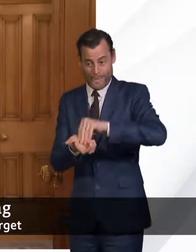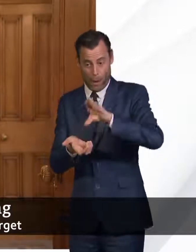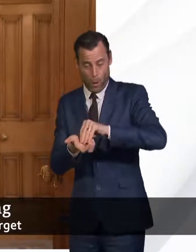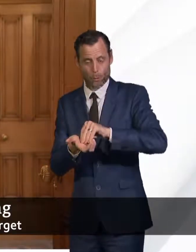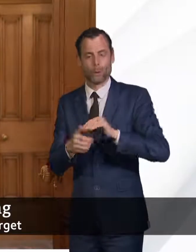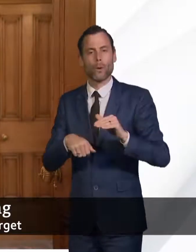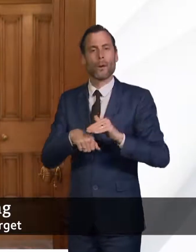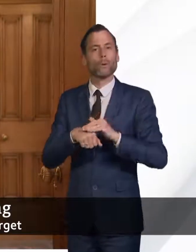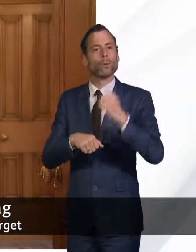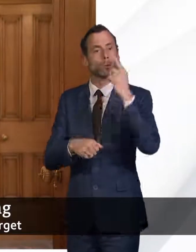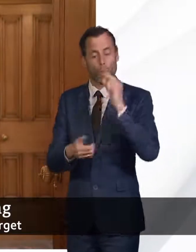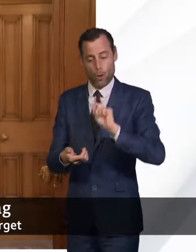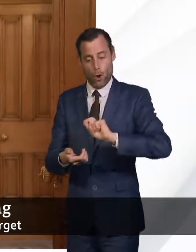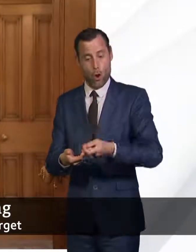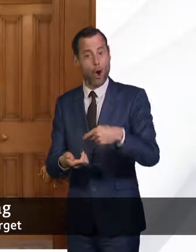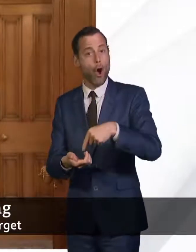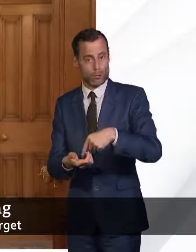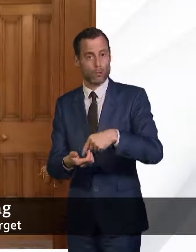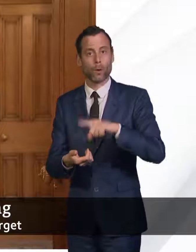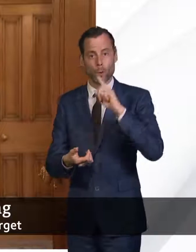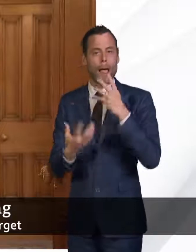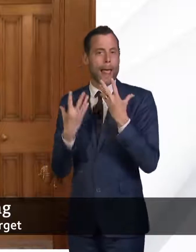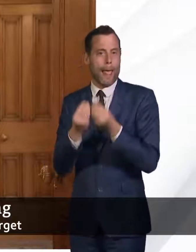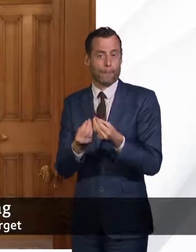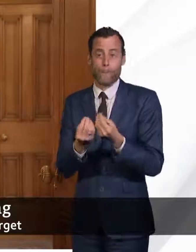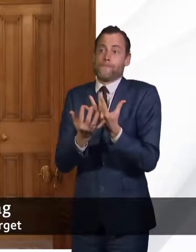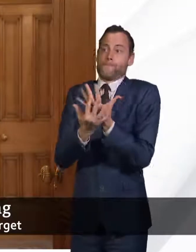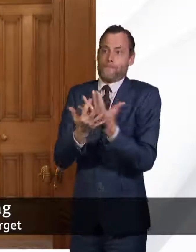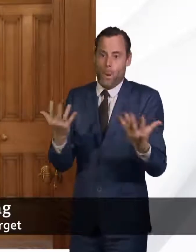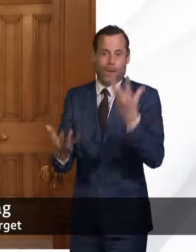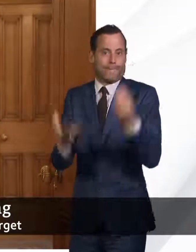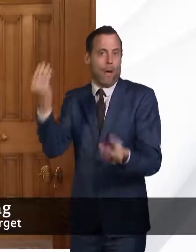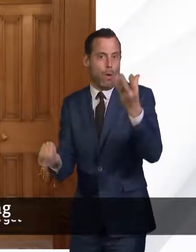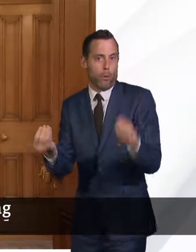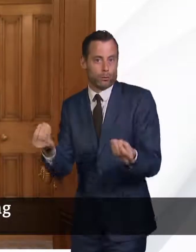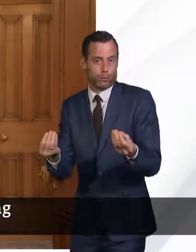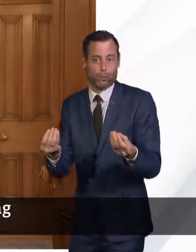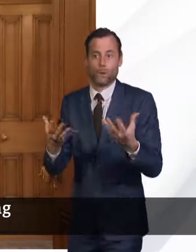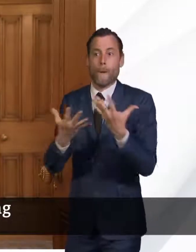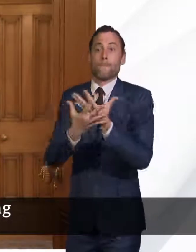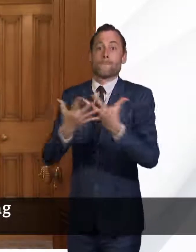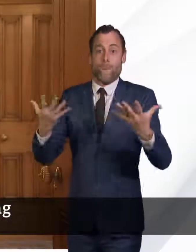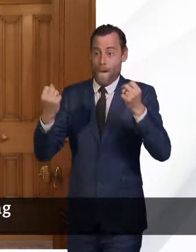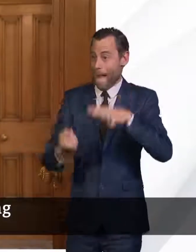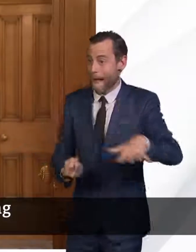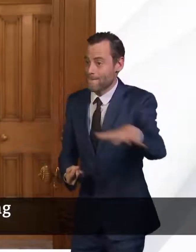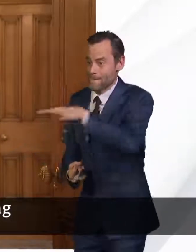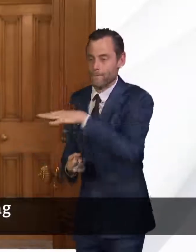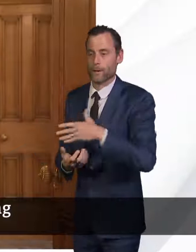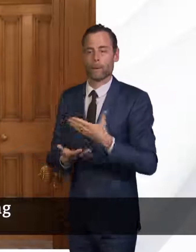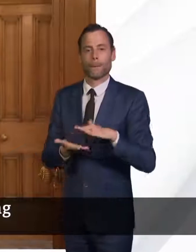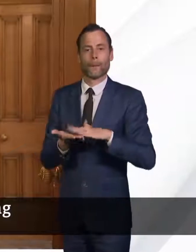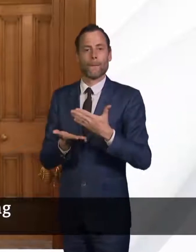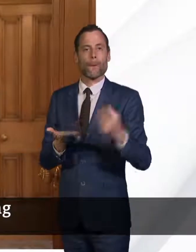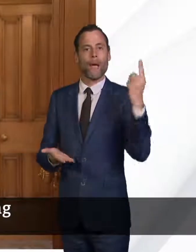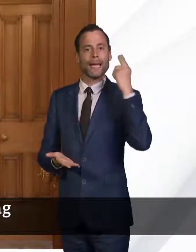other than as many as possible. Because if everybody downloads it, it will just be more effective at spotting who people have been